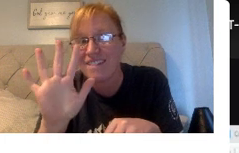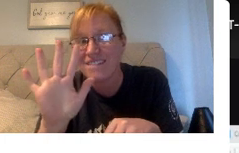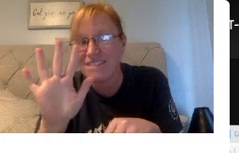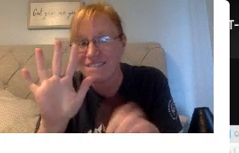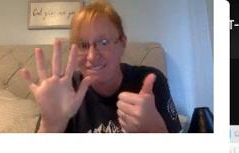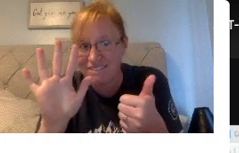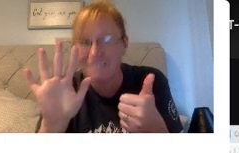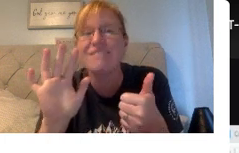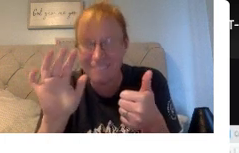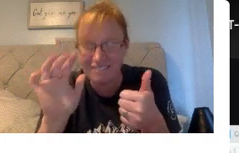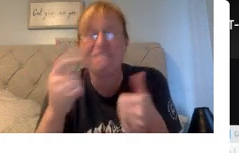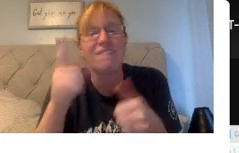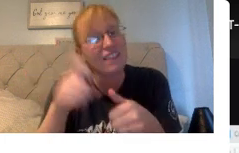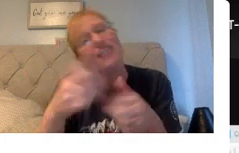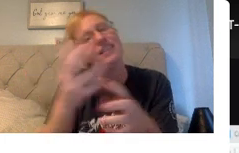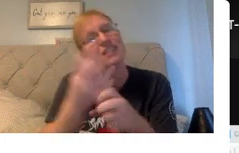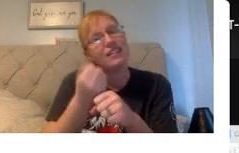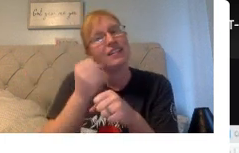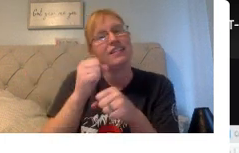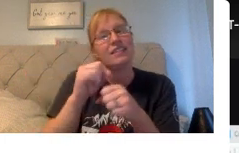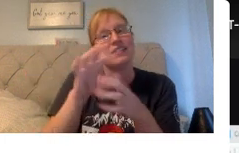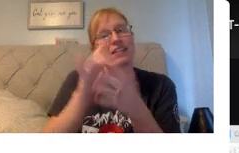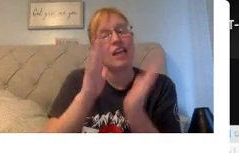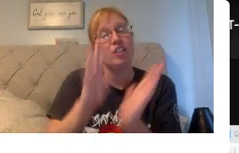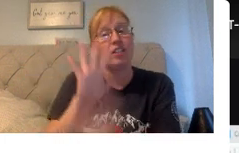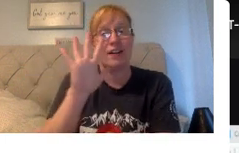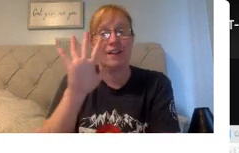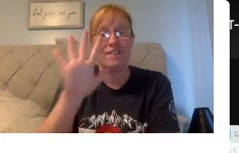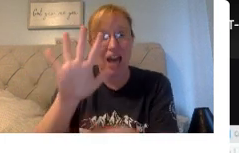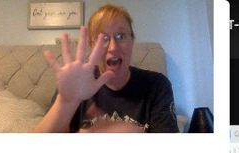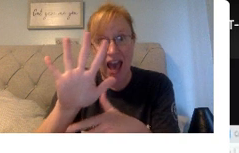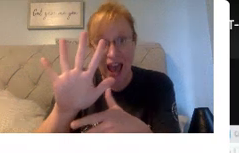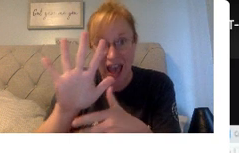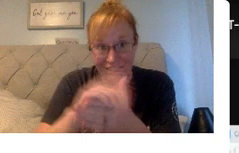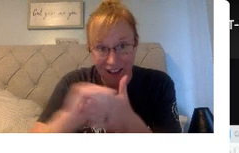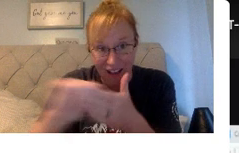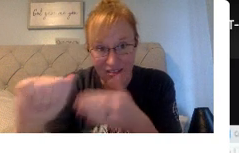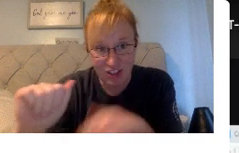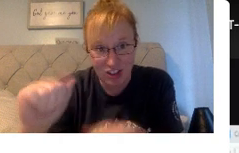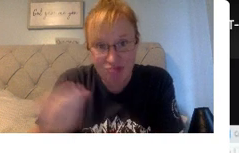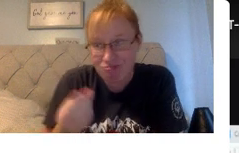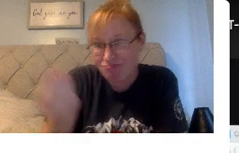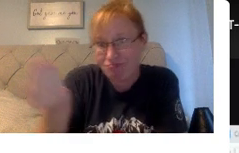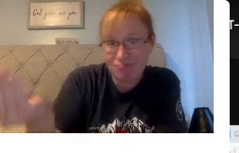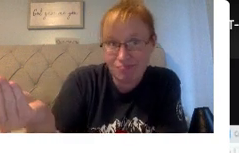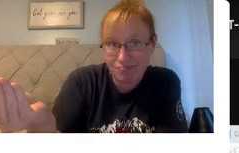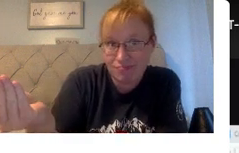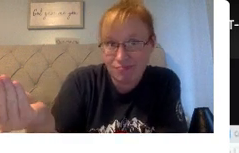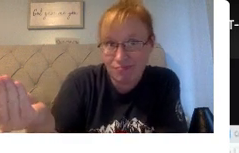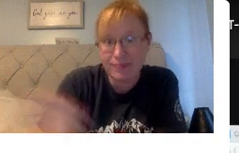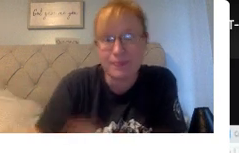5. Good job, guys. And I need to give the cashier, I'm going to give her $5.